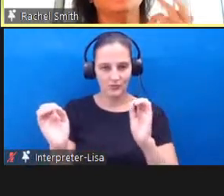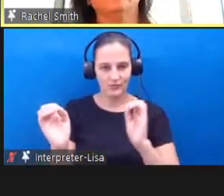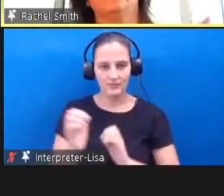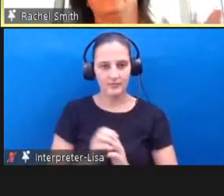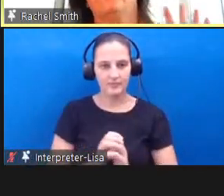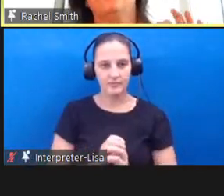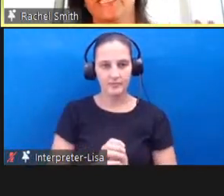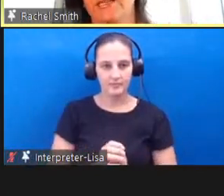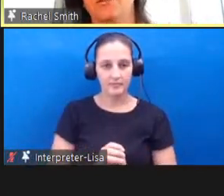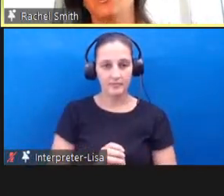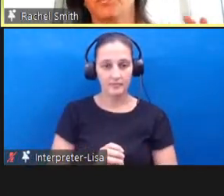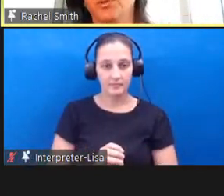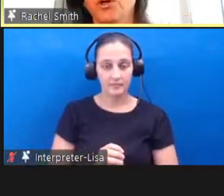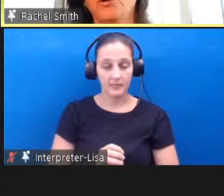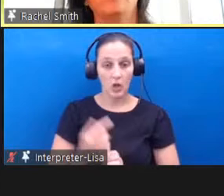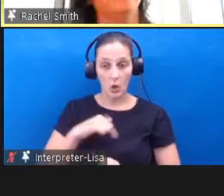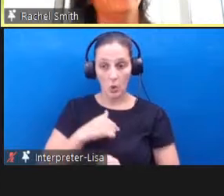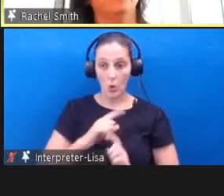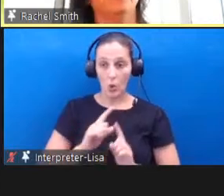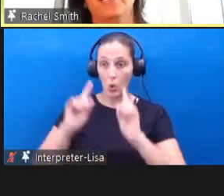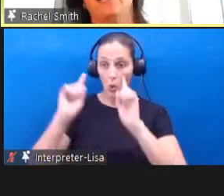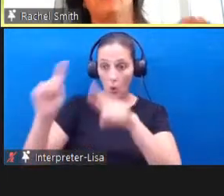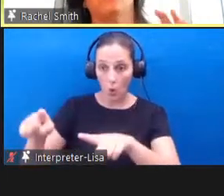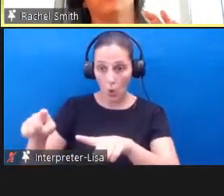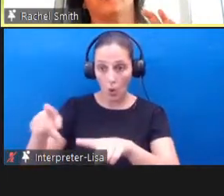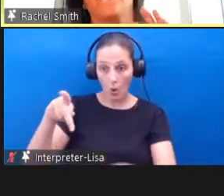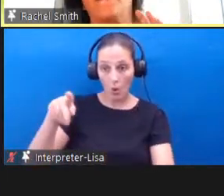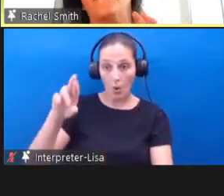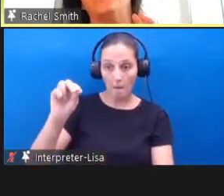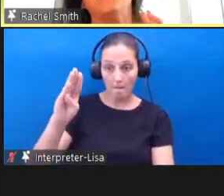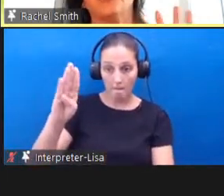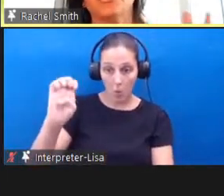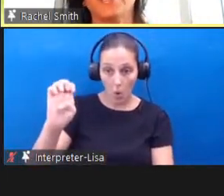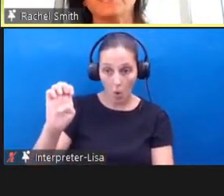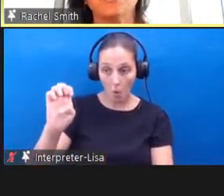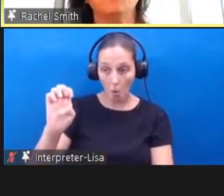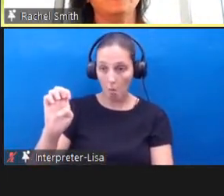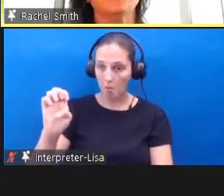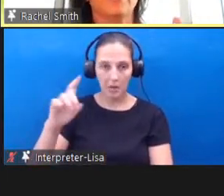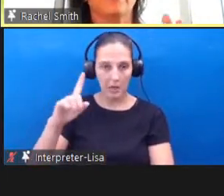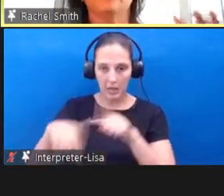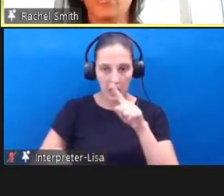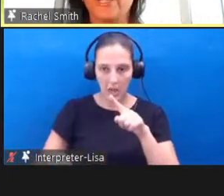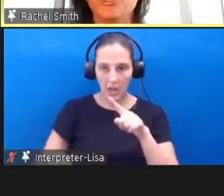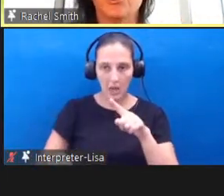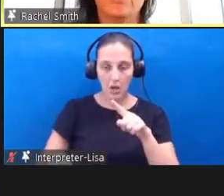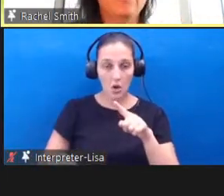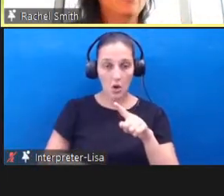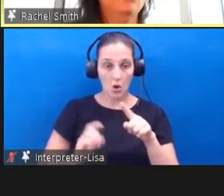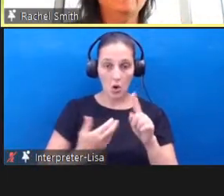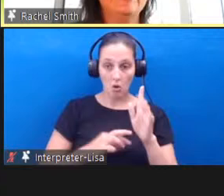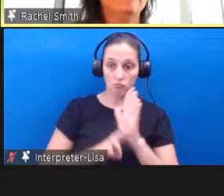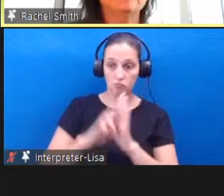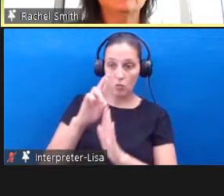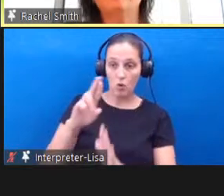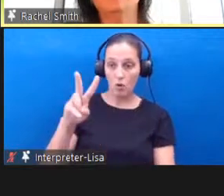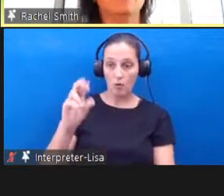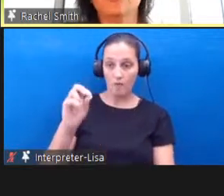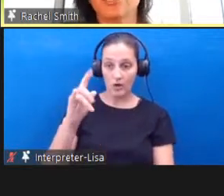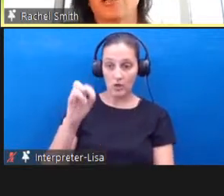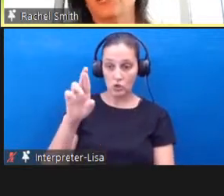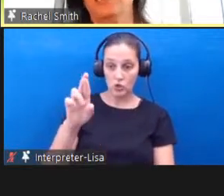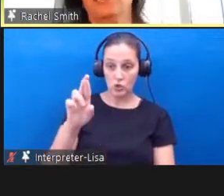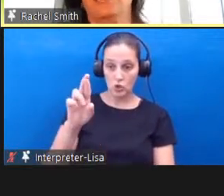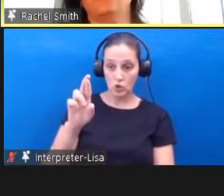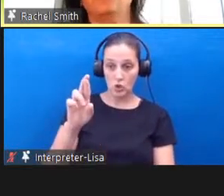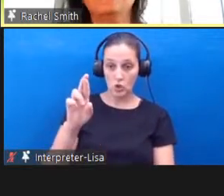And we certainly can't visit with a probe even now, or even our fastest spacecraft, Voyager, would take